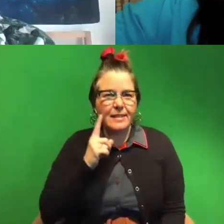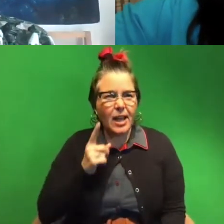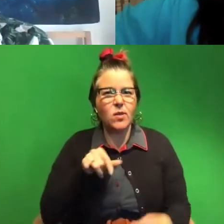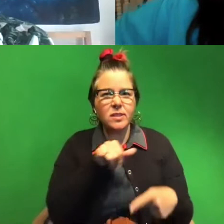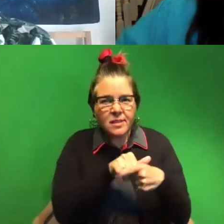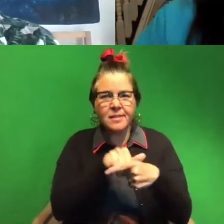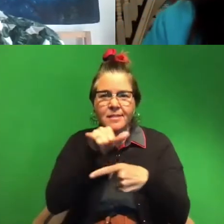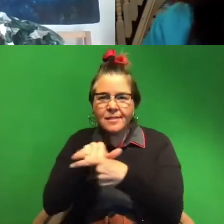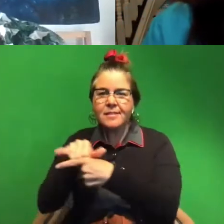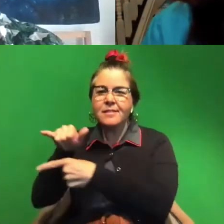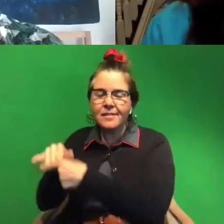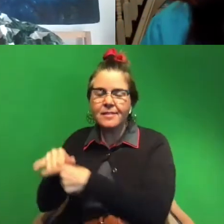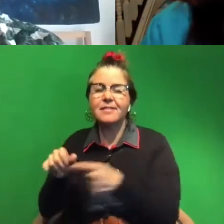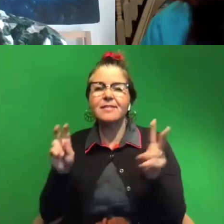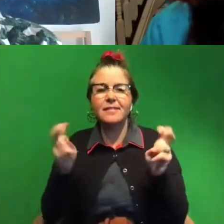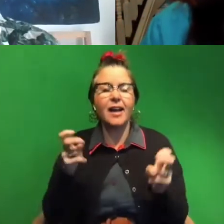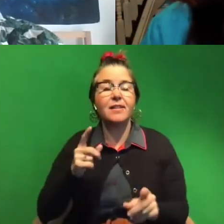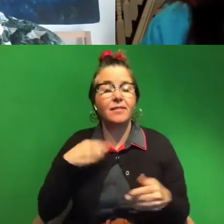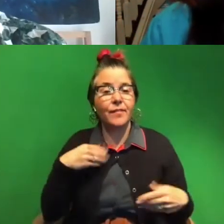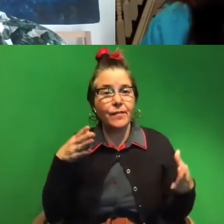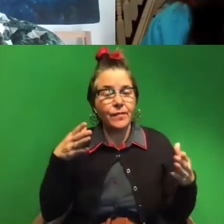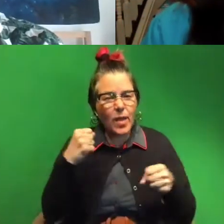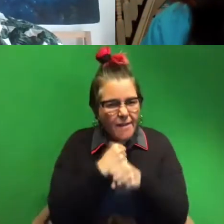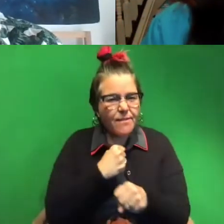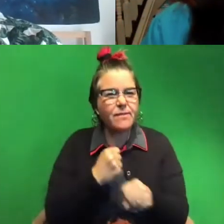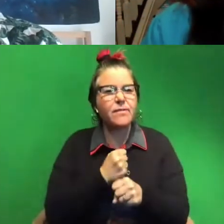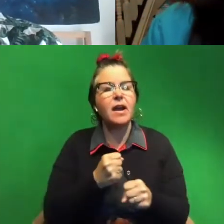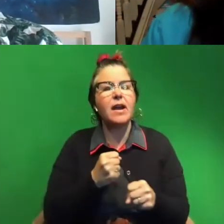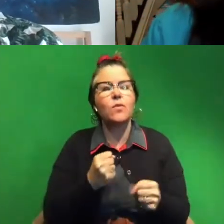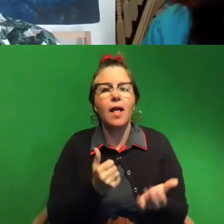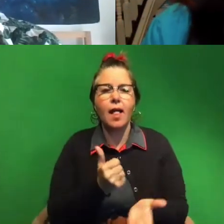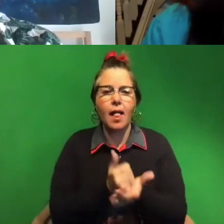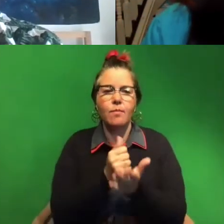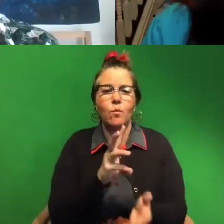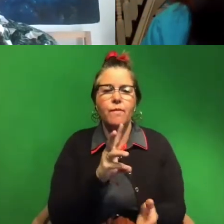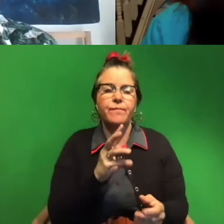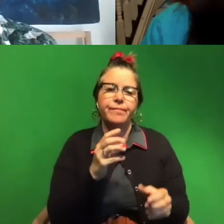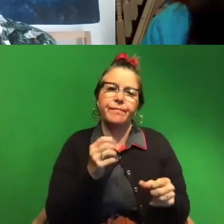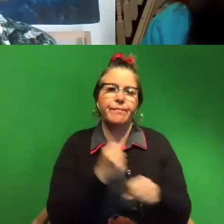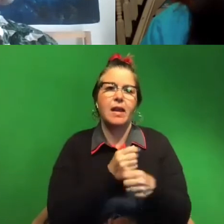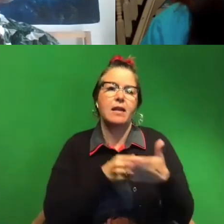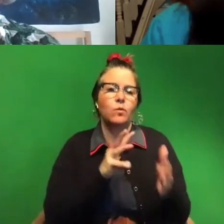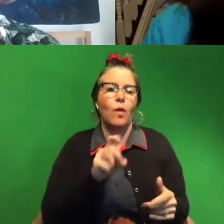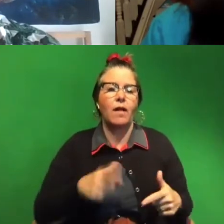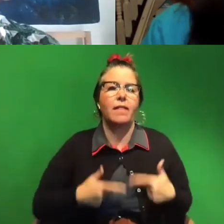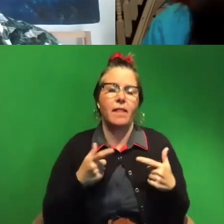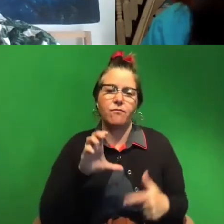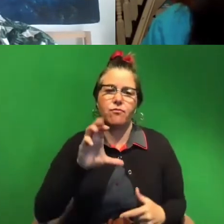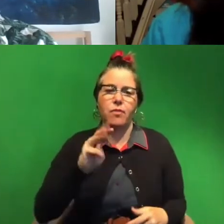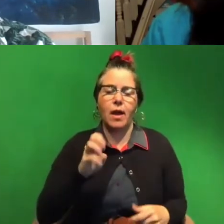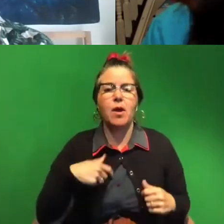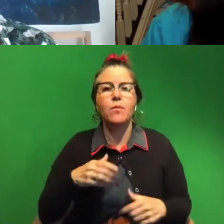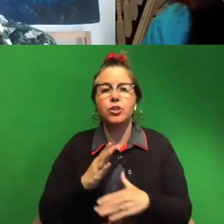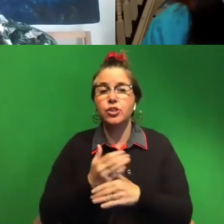title. Really, I fight or help to fight wildlife crime. So I have a couple of slides, if you all